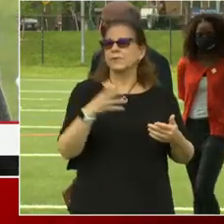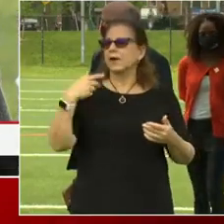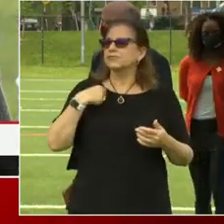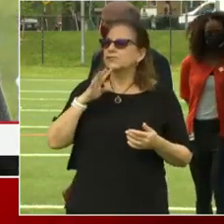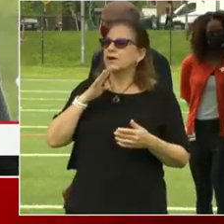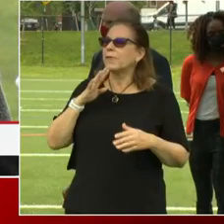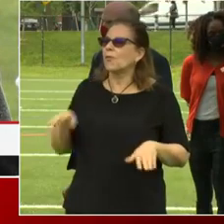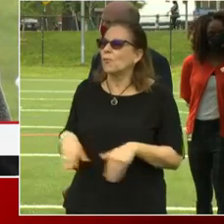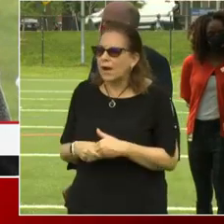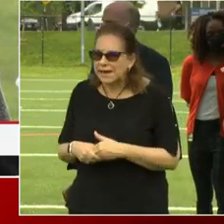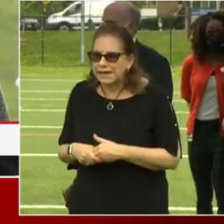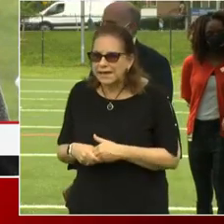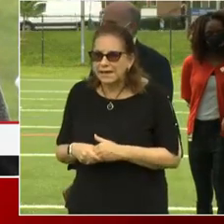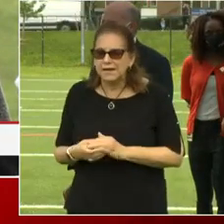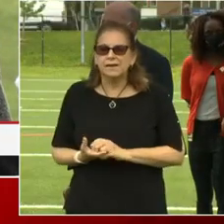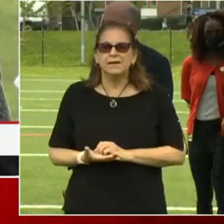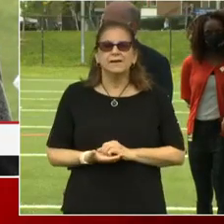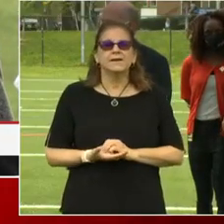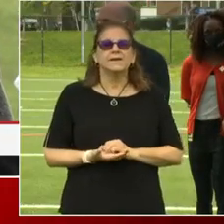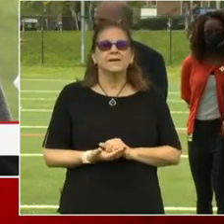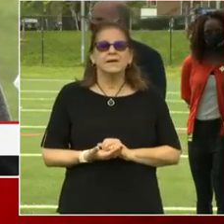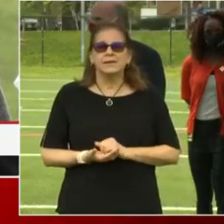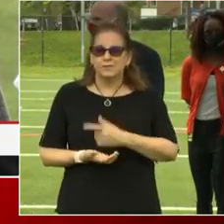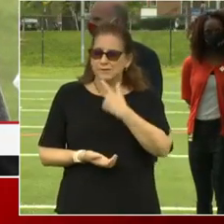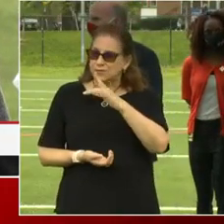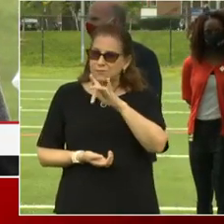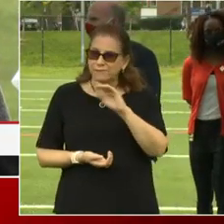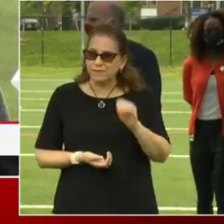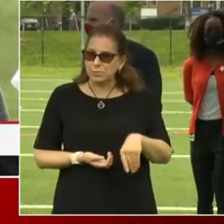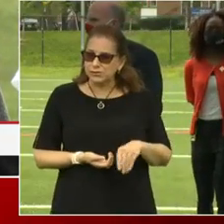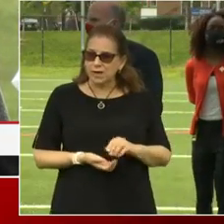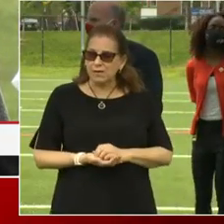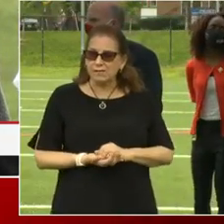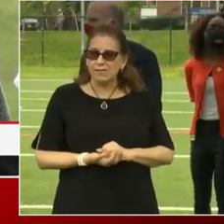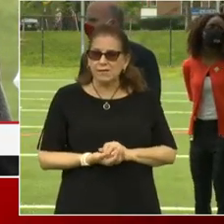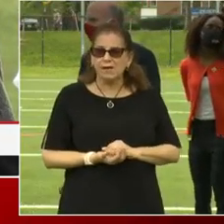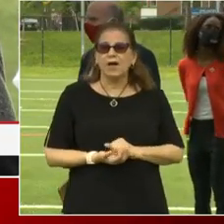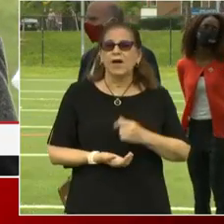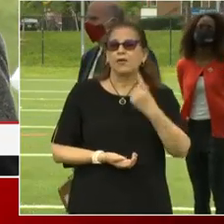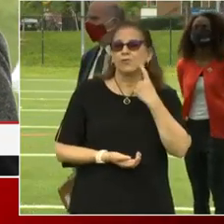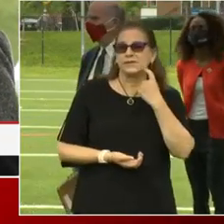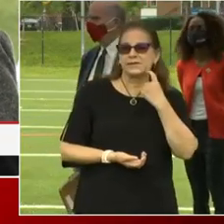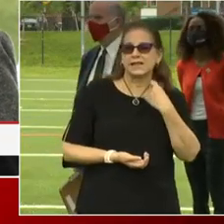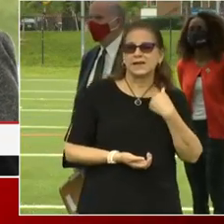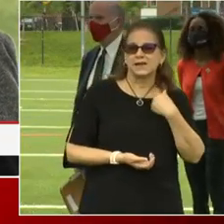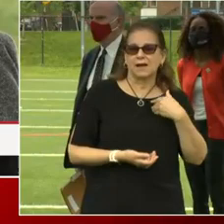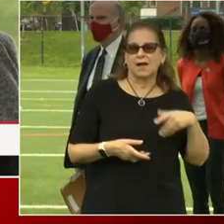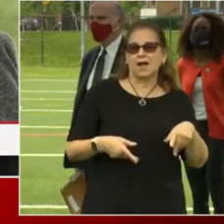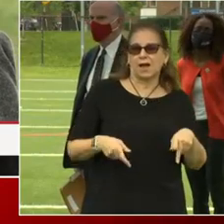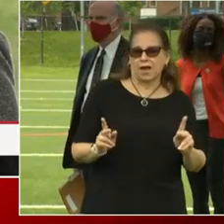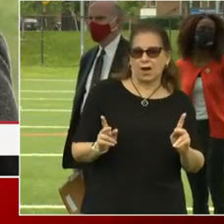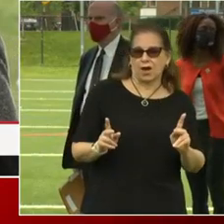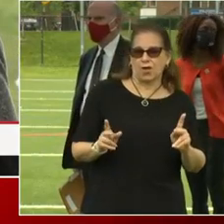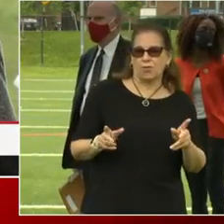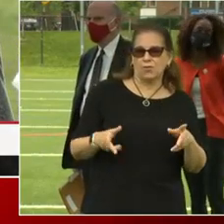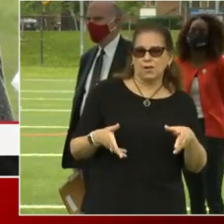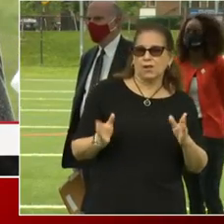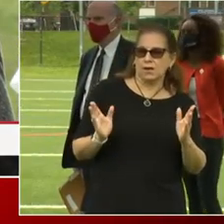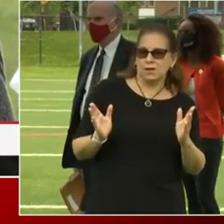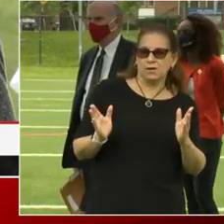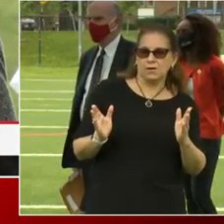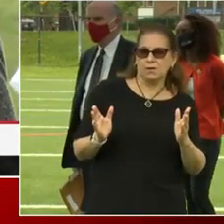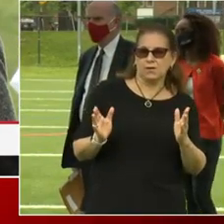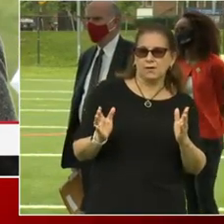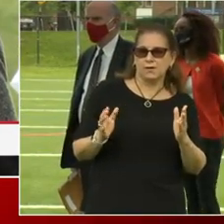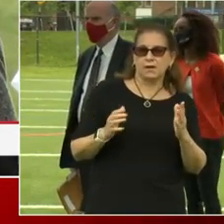specifically with weddings. And it is Well, 25%. Yeah, recently we have allowed venues.